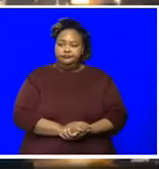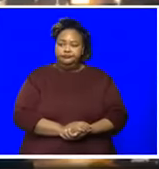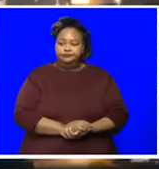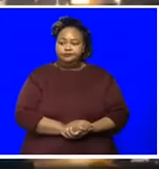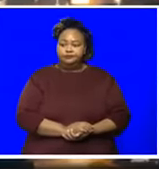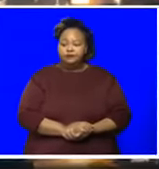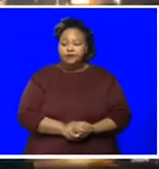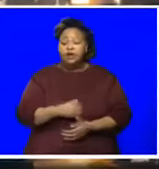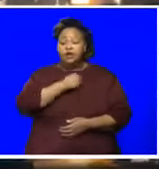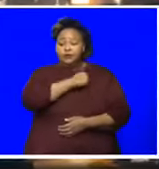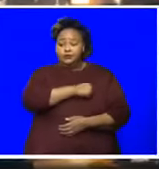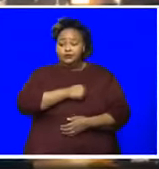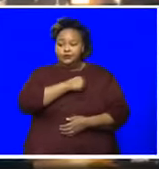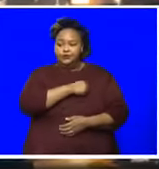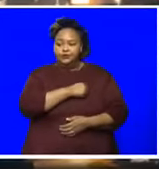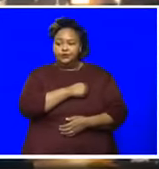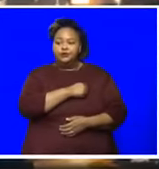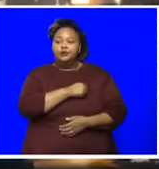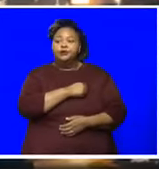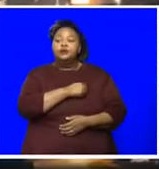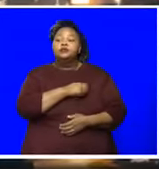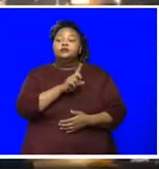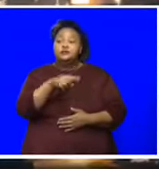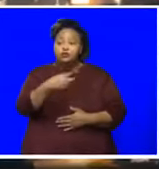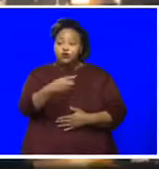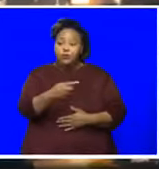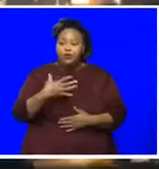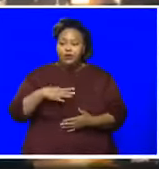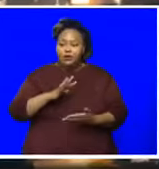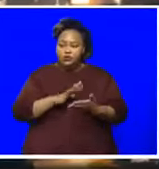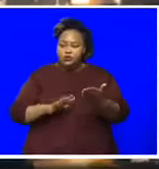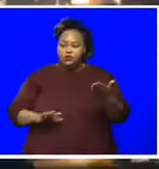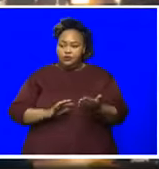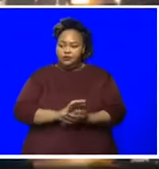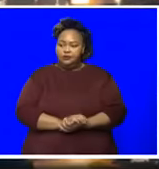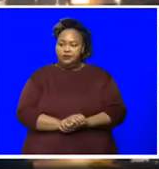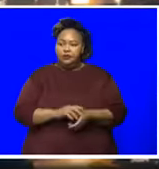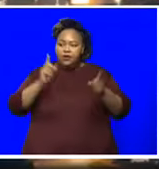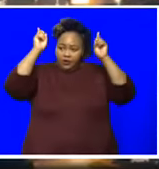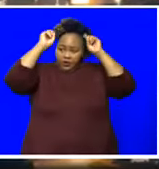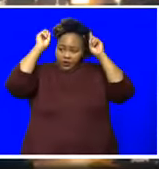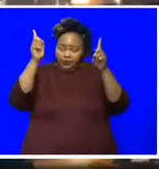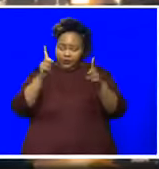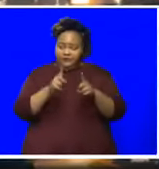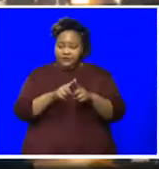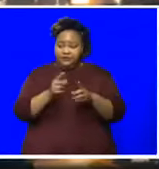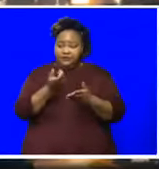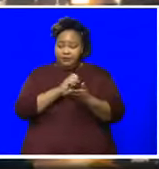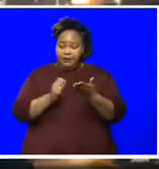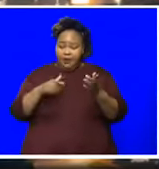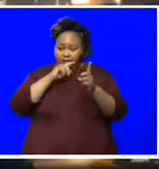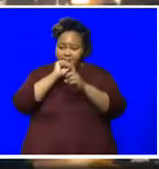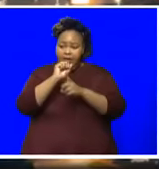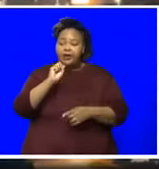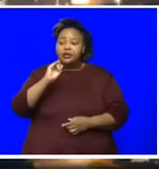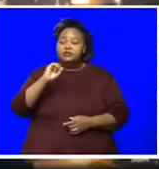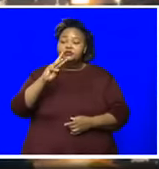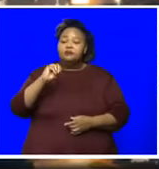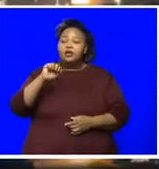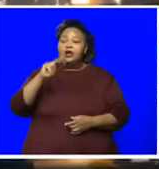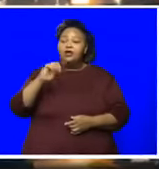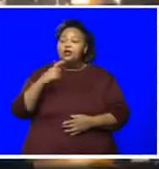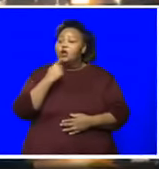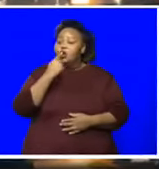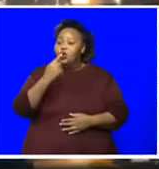Asicolise mbukeli sitawuchubekeke nayo Tindzaba yethu lelandzelako lethi maplane wenyuvesi Dr. Salebona Simelane uthi